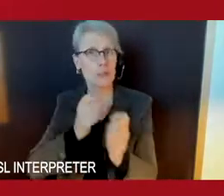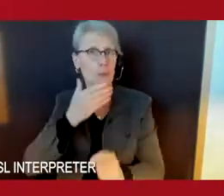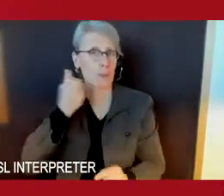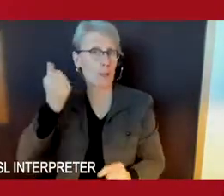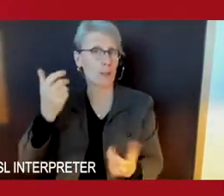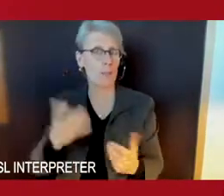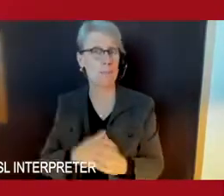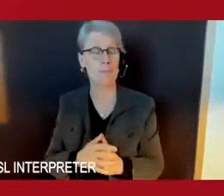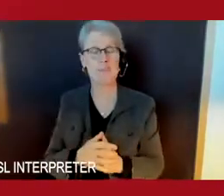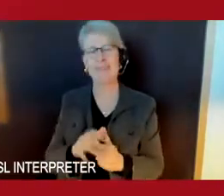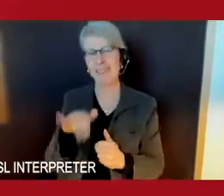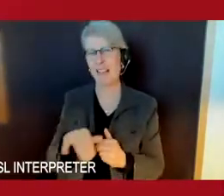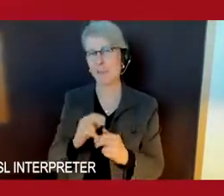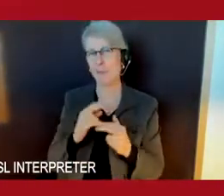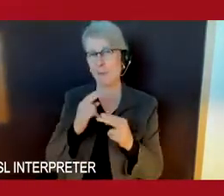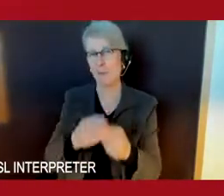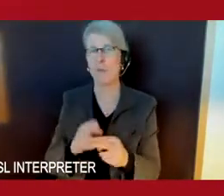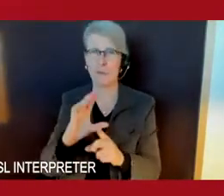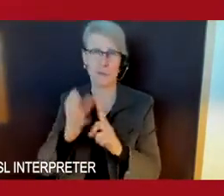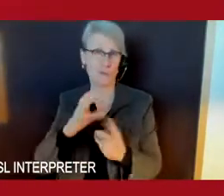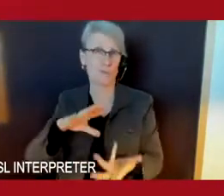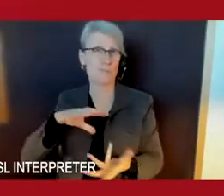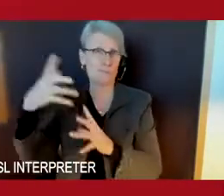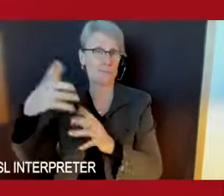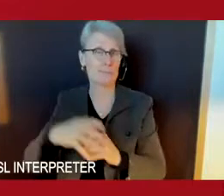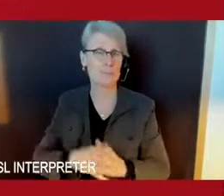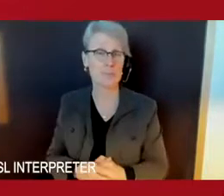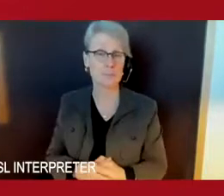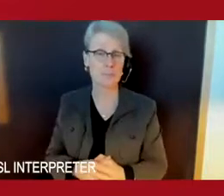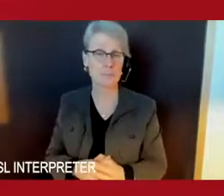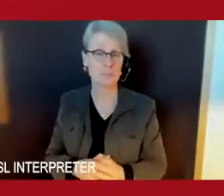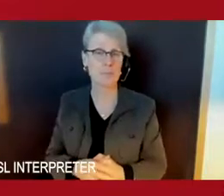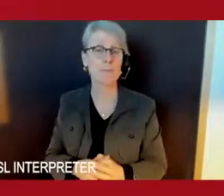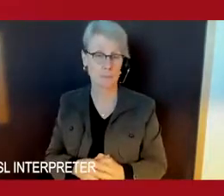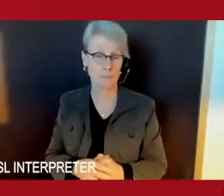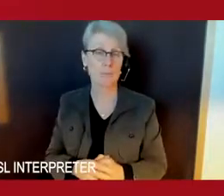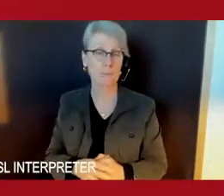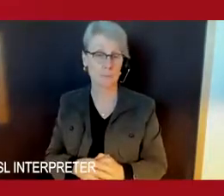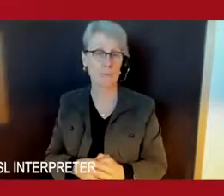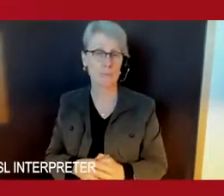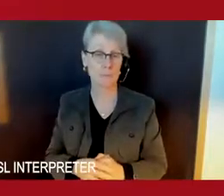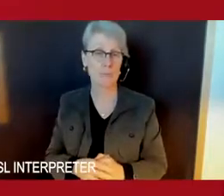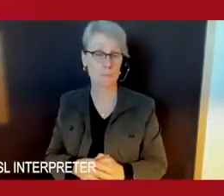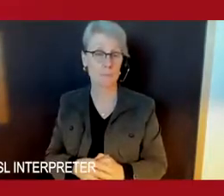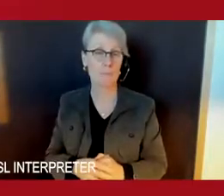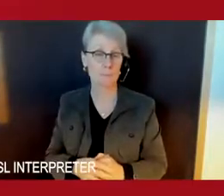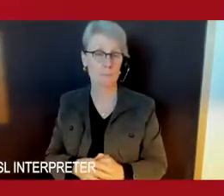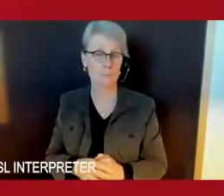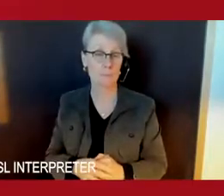era. This is what a cultural crisis looks like. But as we